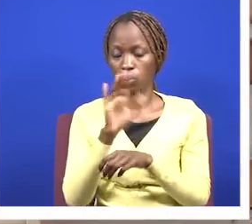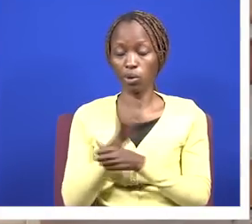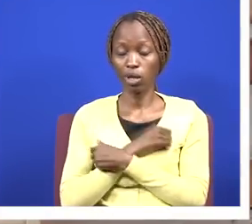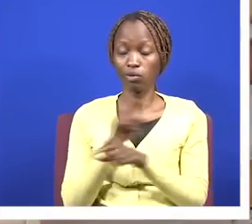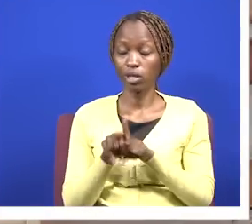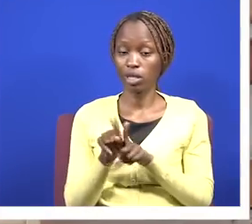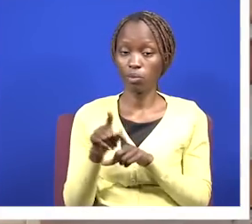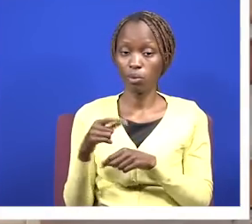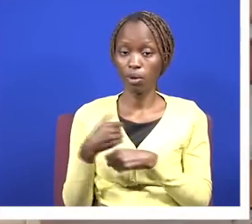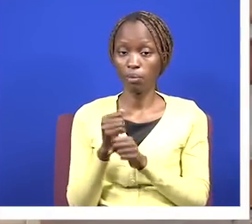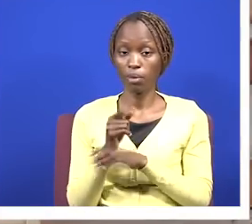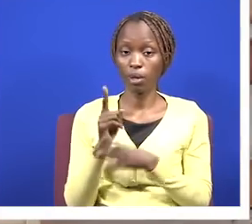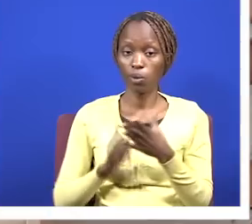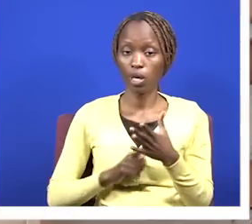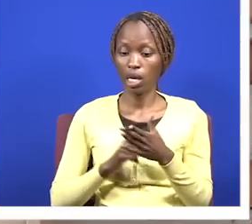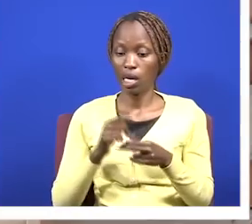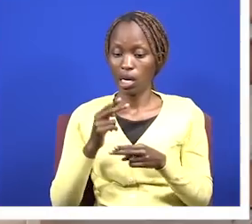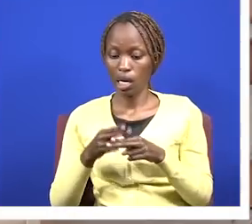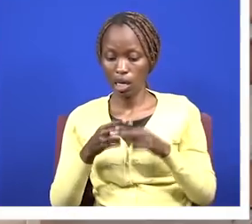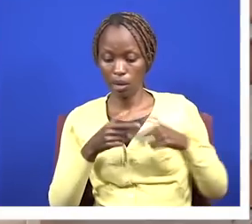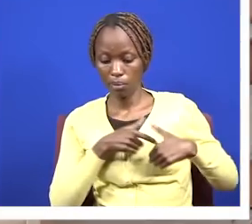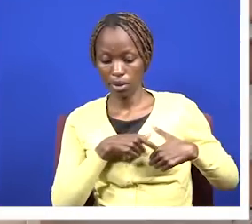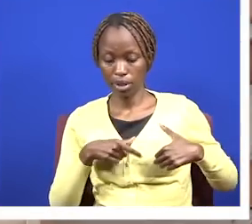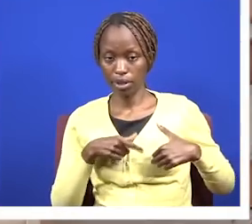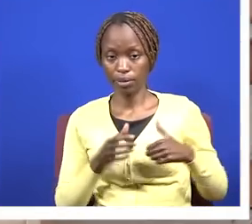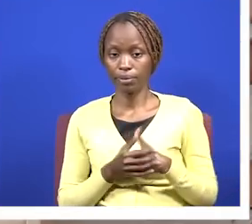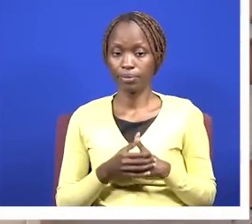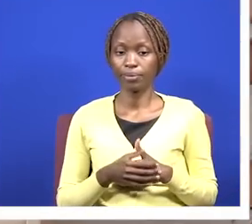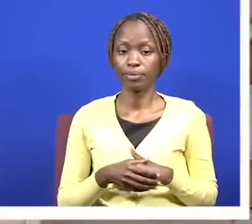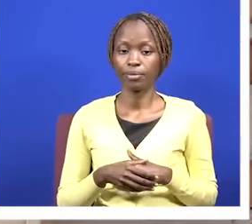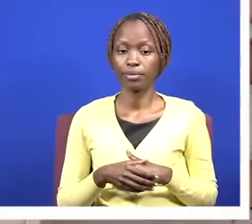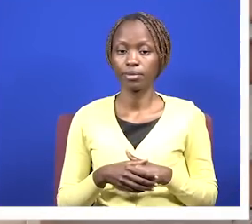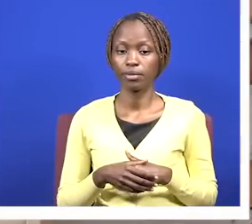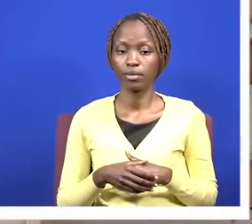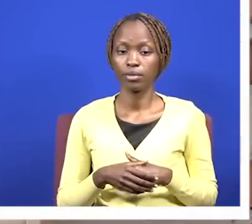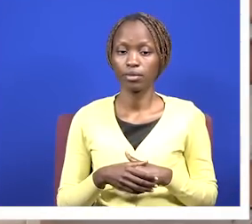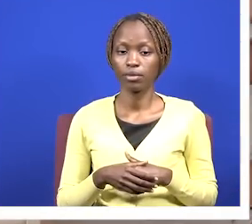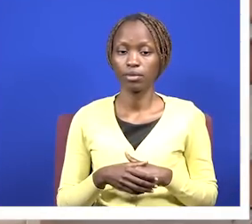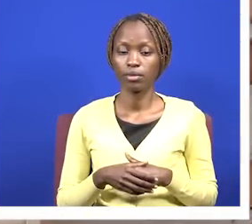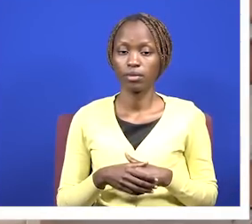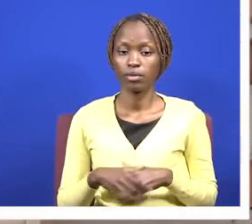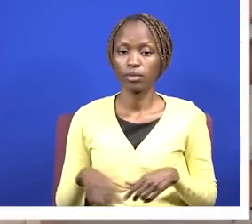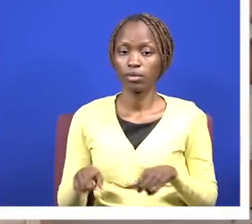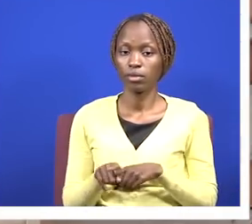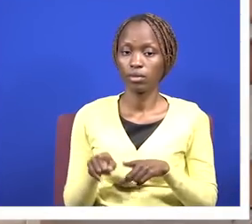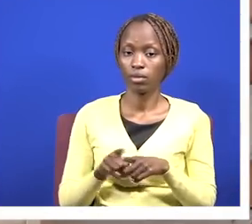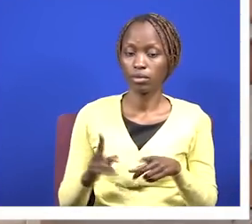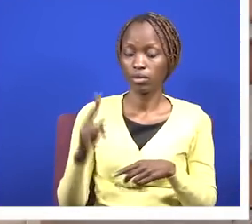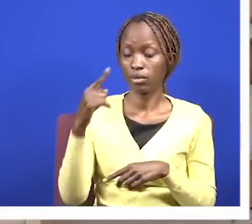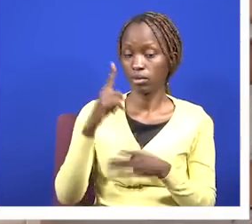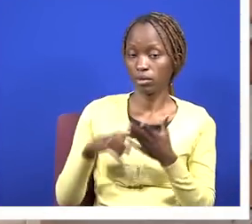as unique as you are. Cut out the shape that you like. And what we are making is a name tag. A name